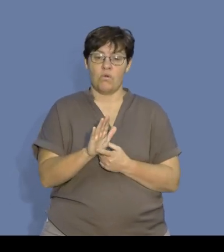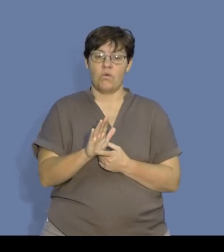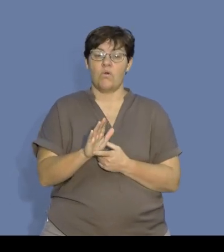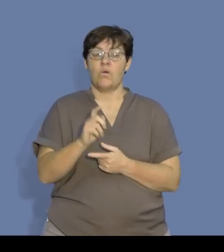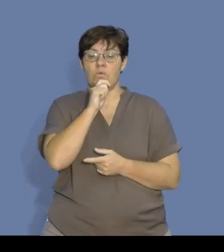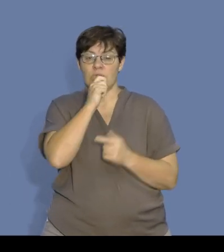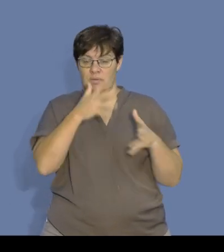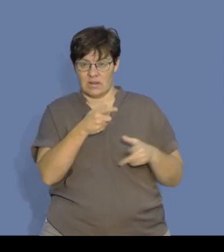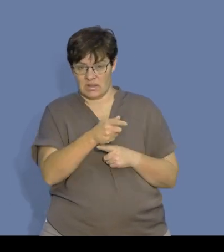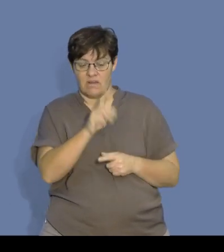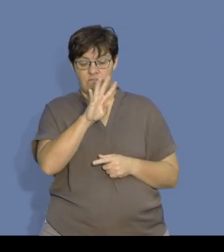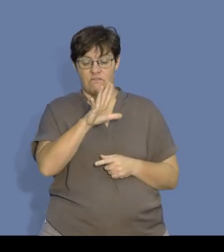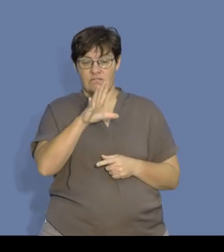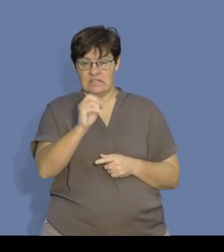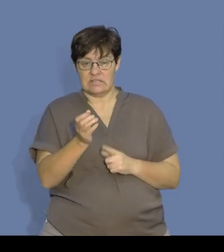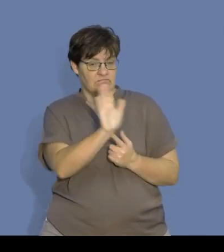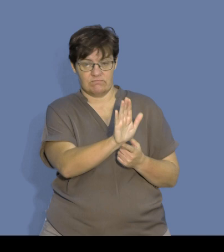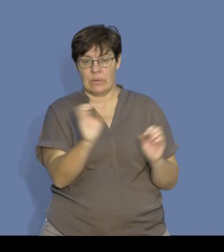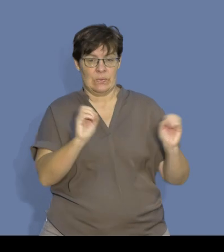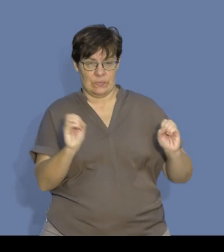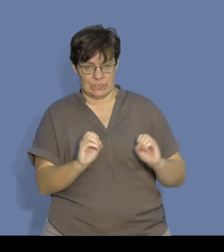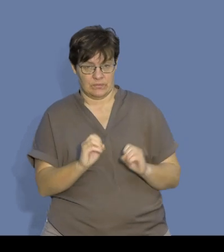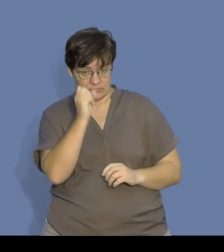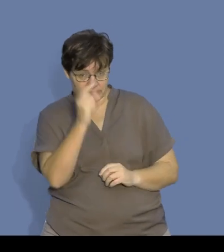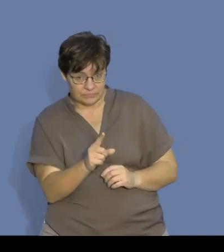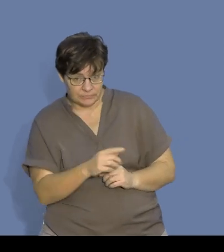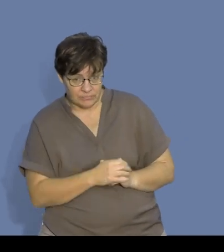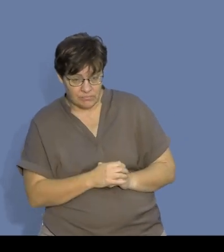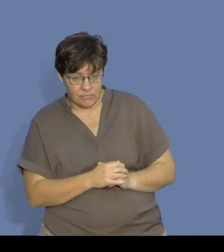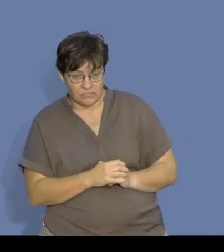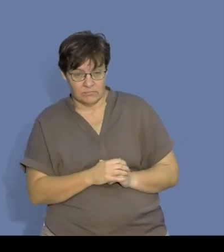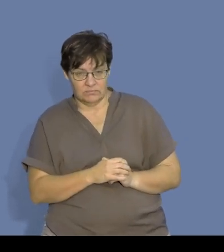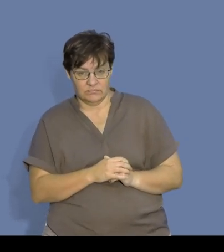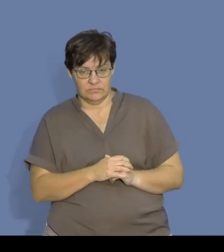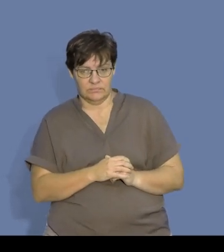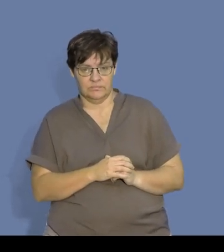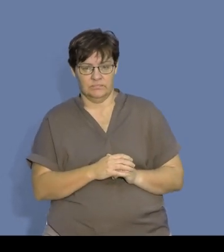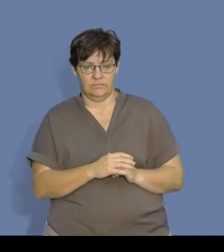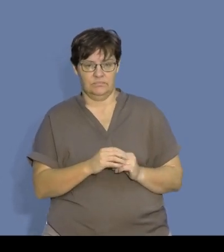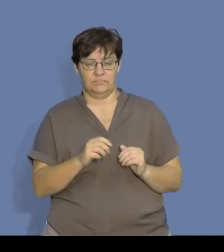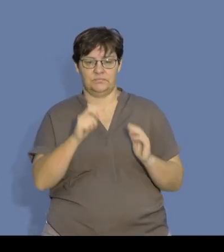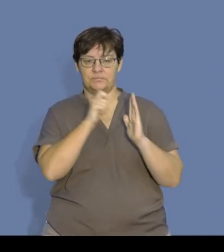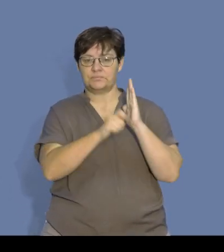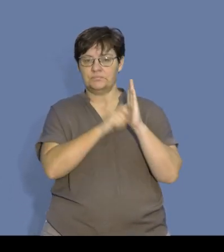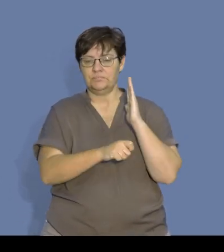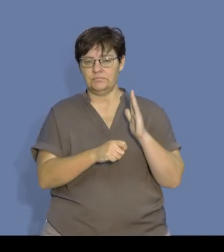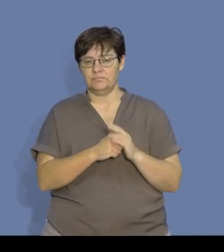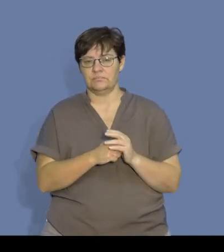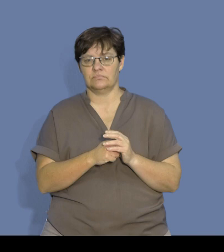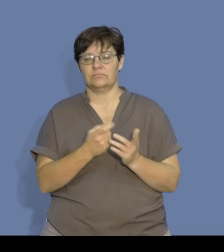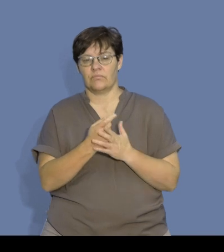on hand 450. Okay, you guys got that. Right, stationery, obviously